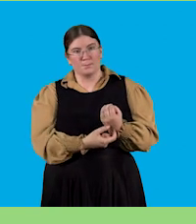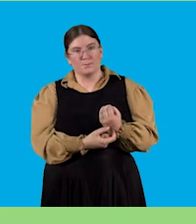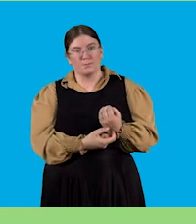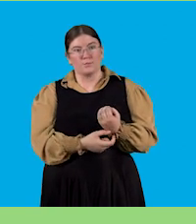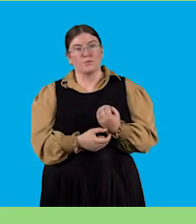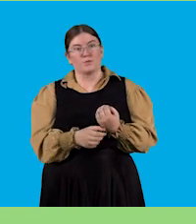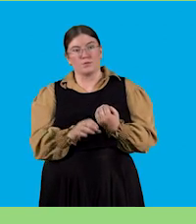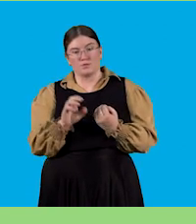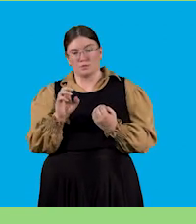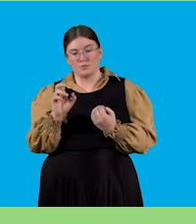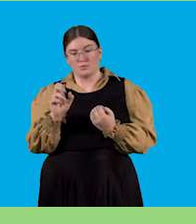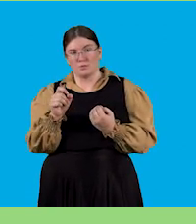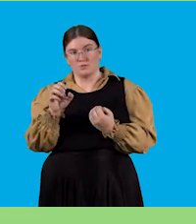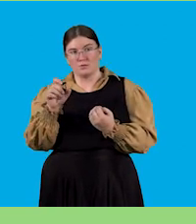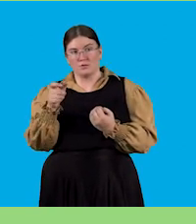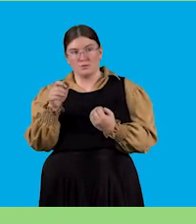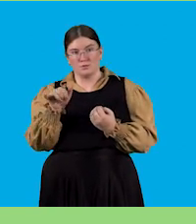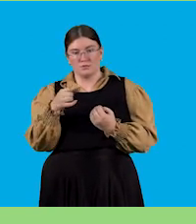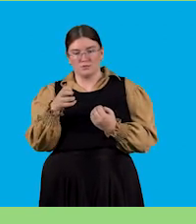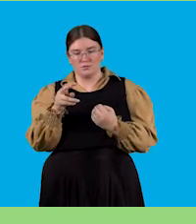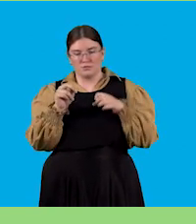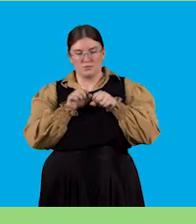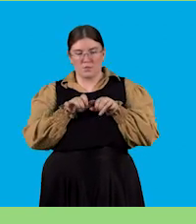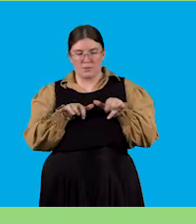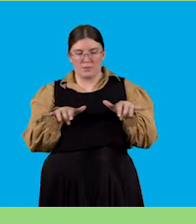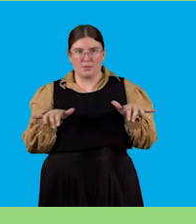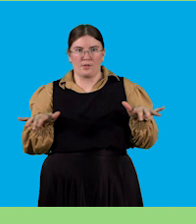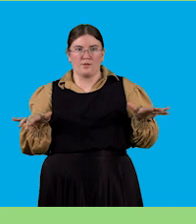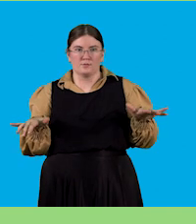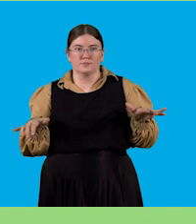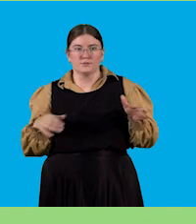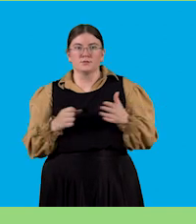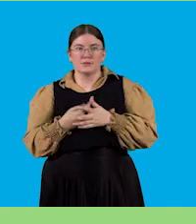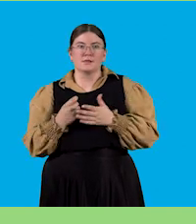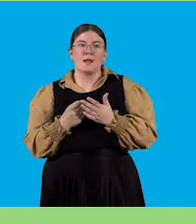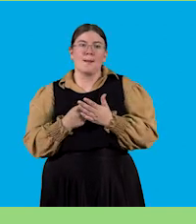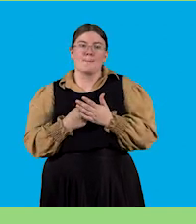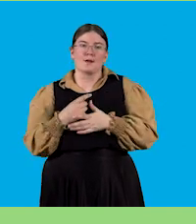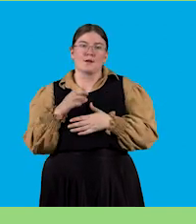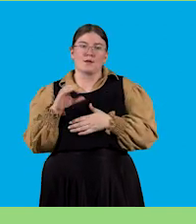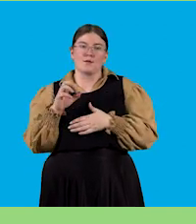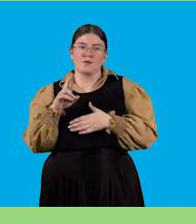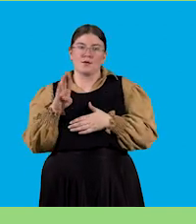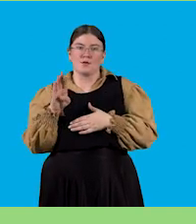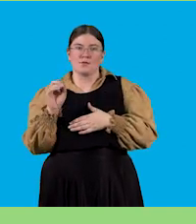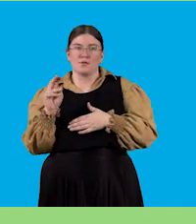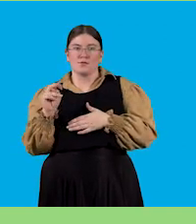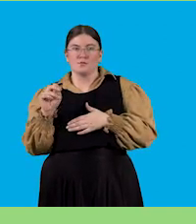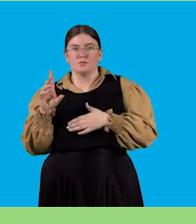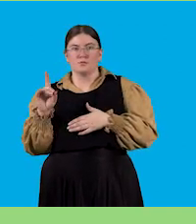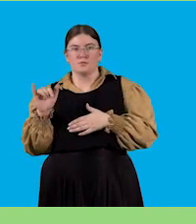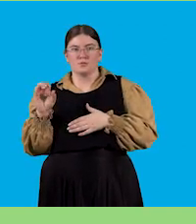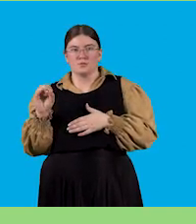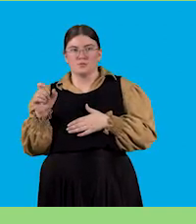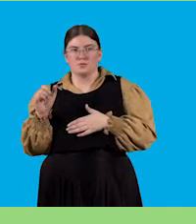Oxygen diffuses, and then we have carbon dioxide, which will diffuse between the blood